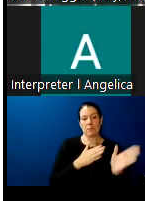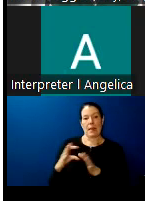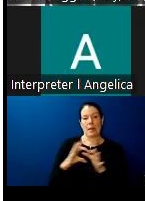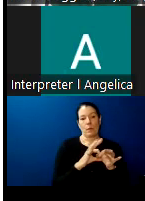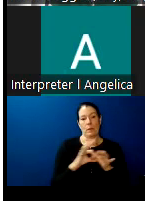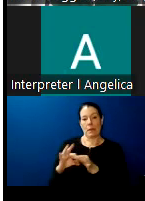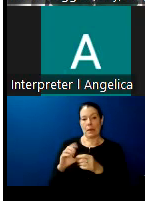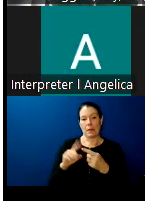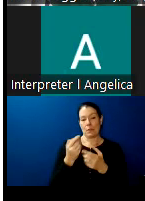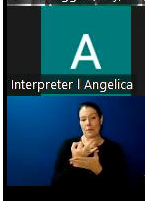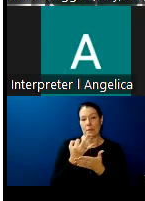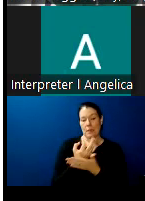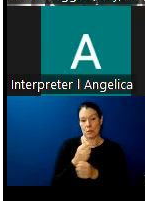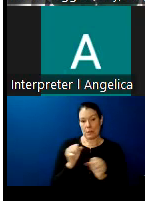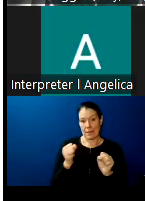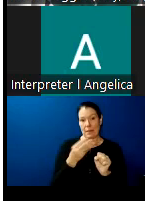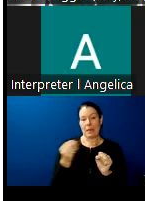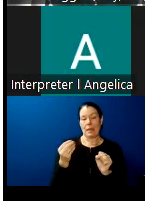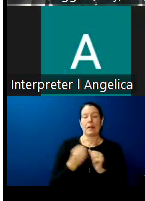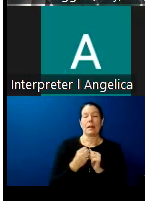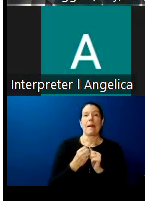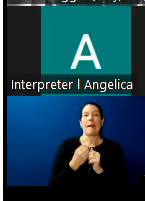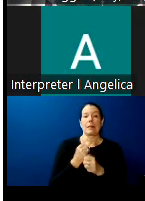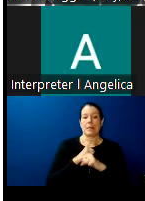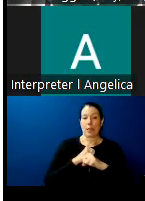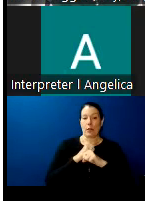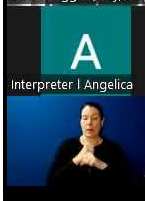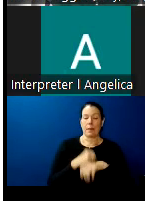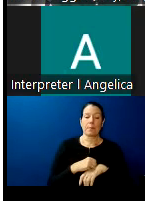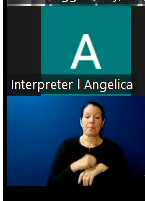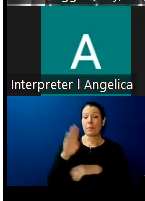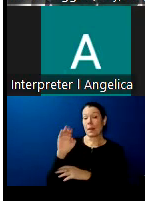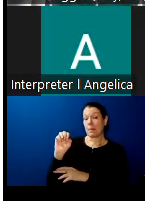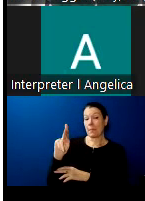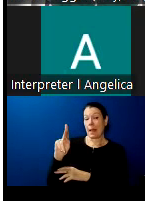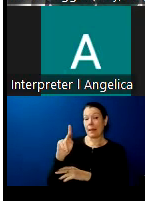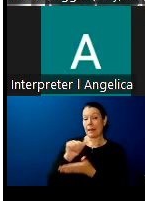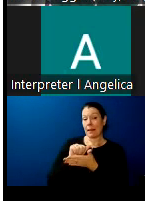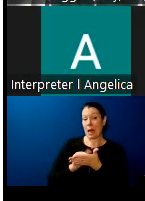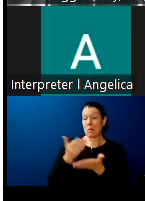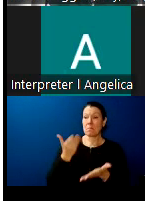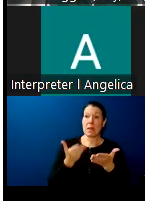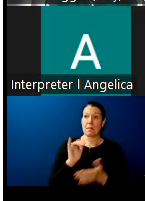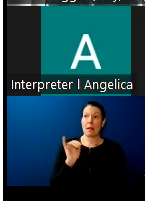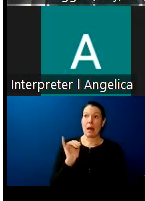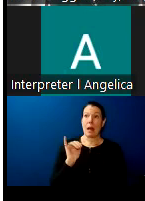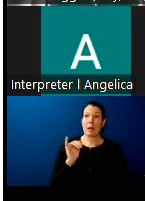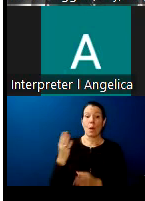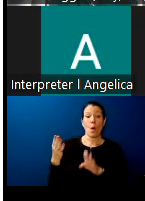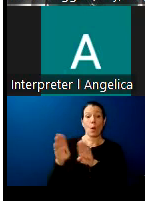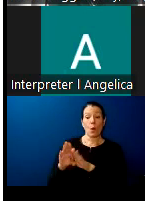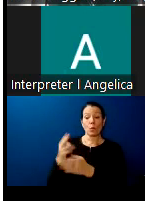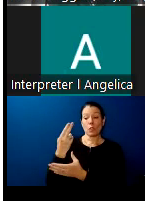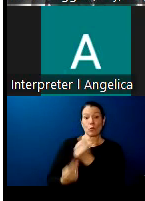regarding financial safety and security. So for bank accounts, this may mean things like closing joint